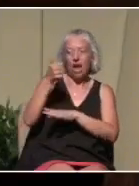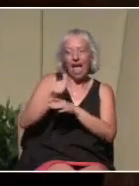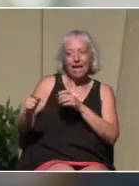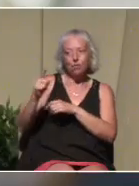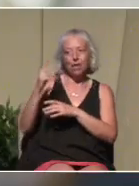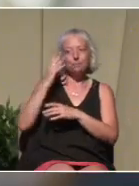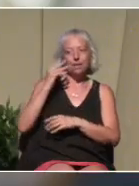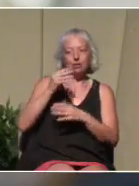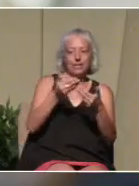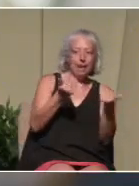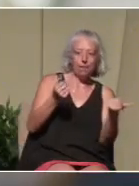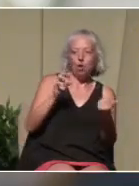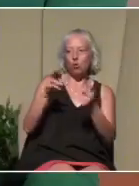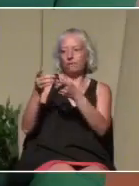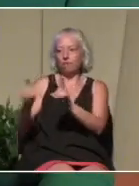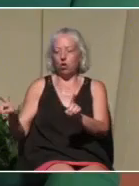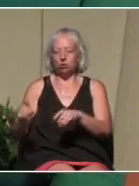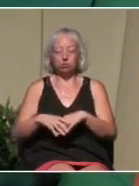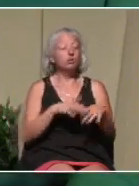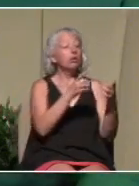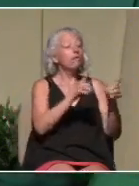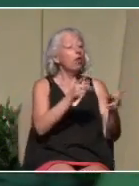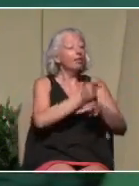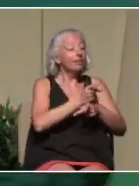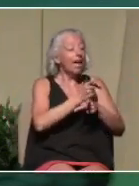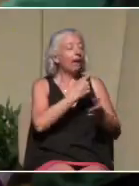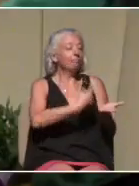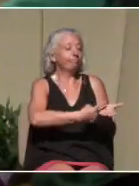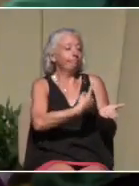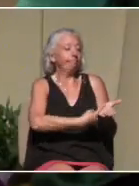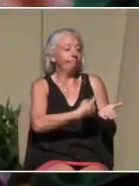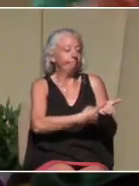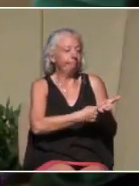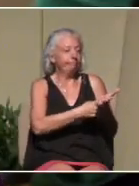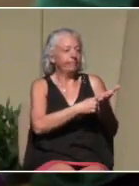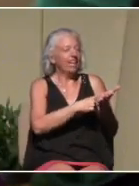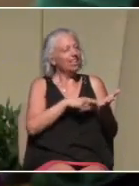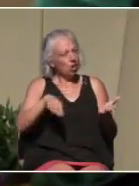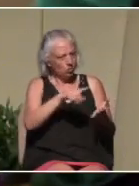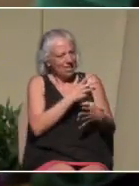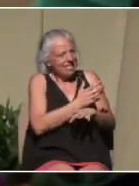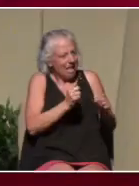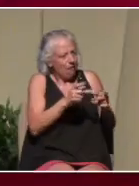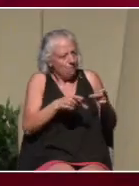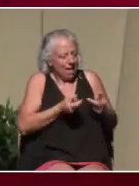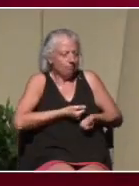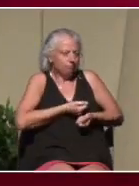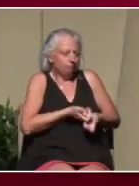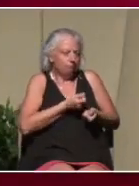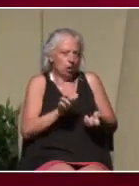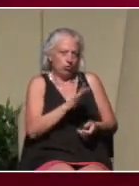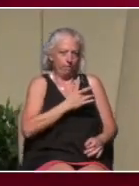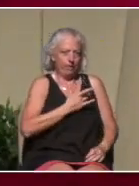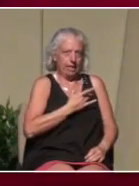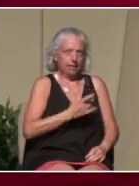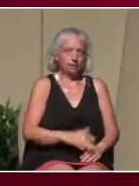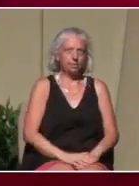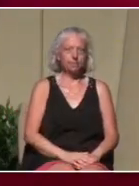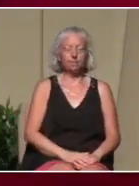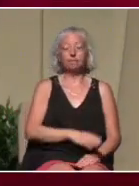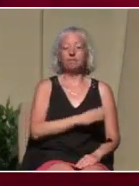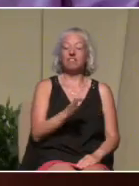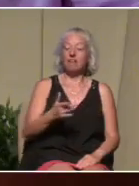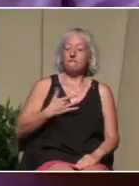Divorce Care talks about those things, and you have a safe place in which to share how you're feeling. When you are in the lowest